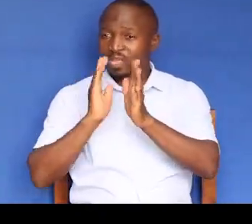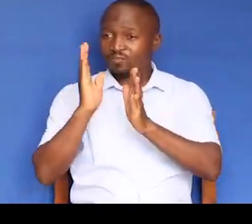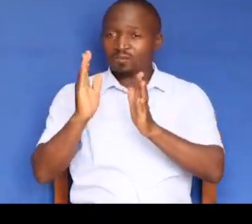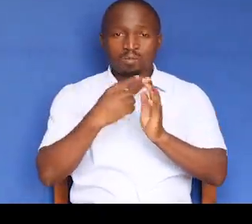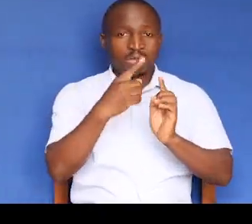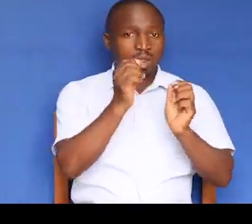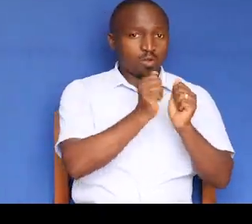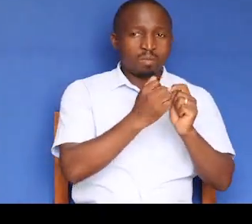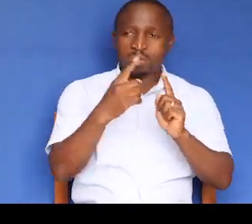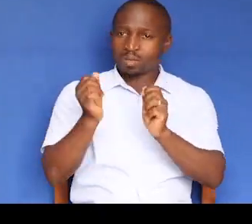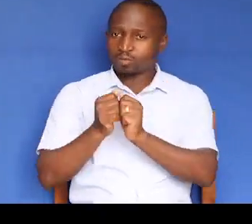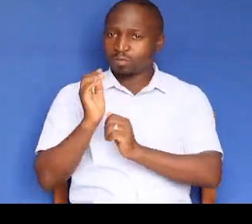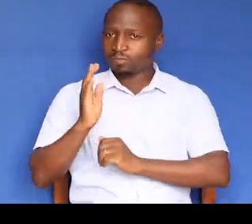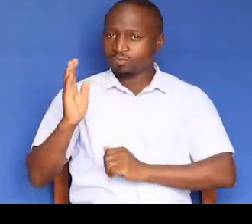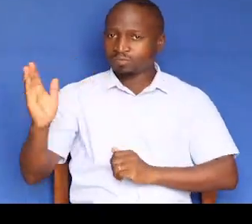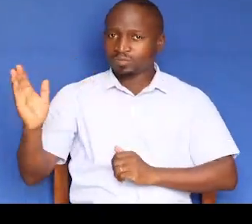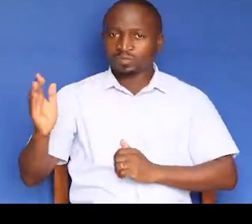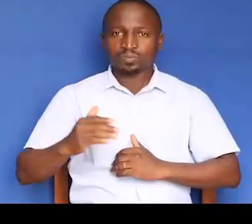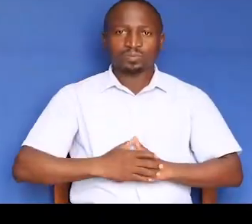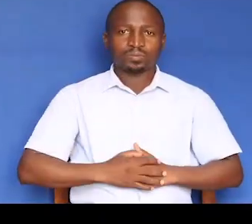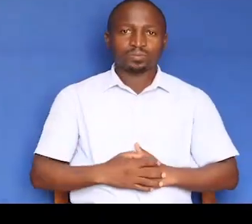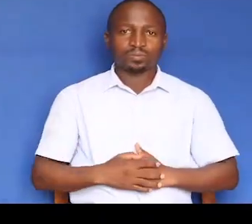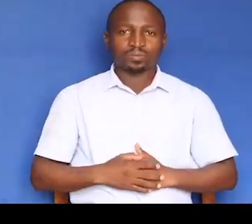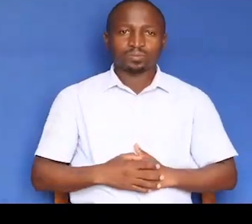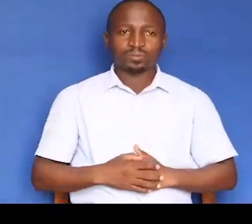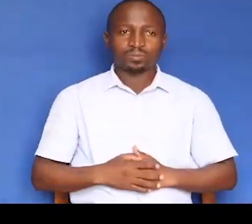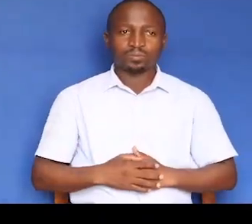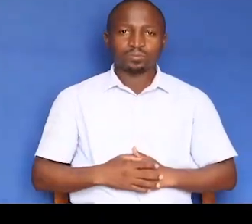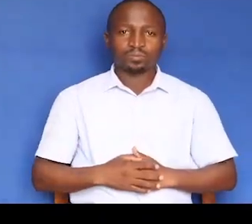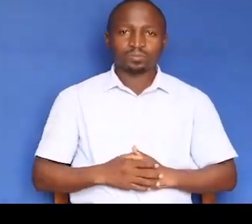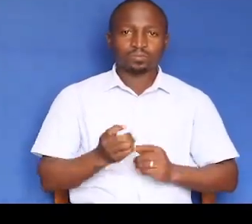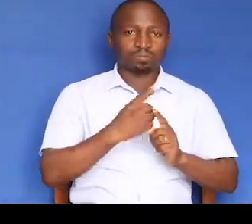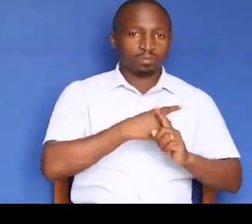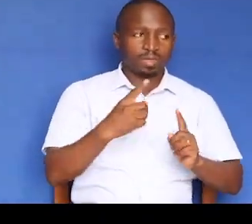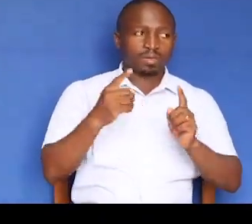9 will be the same amount. 110,